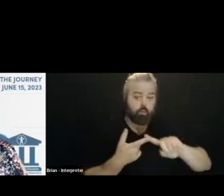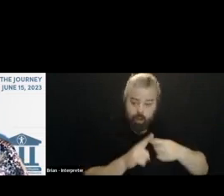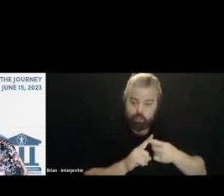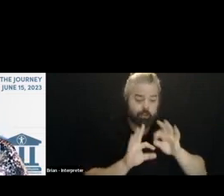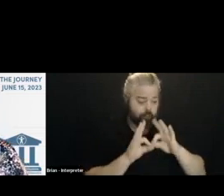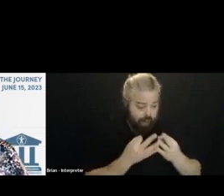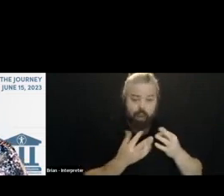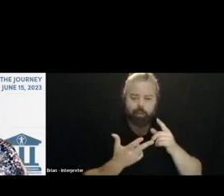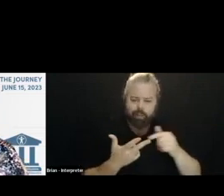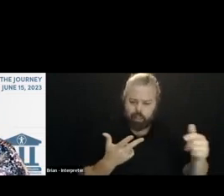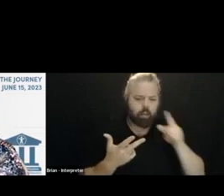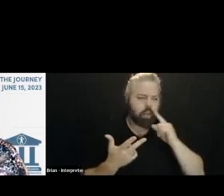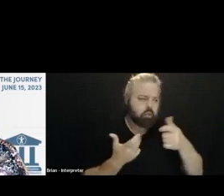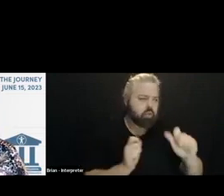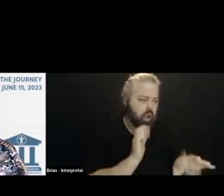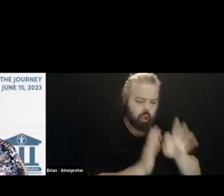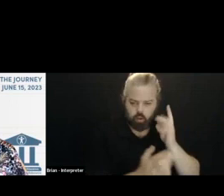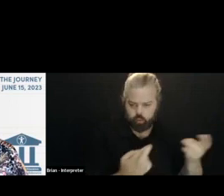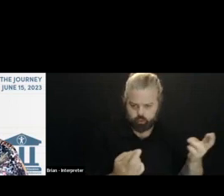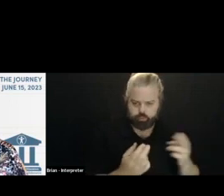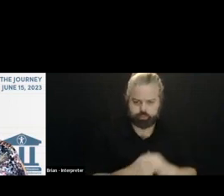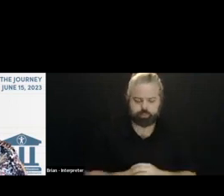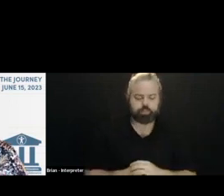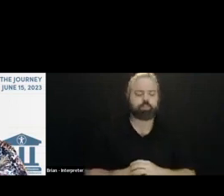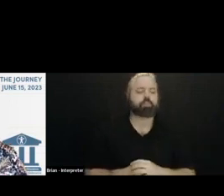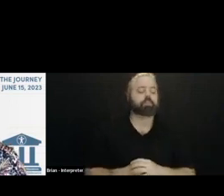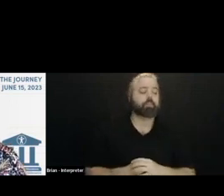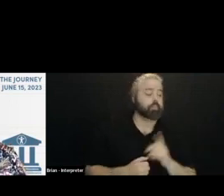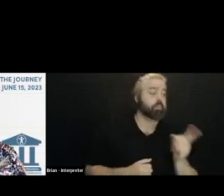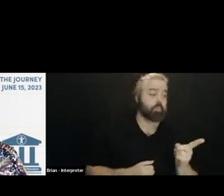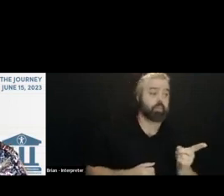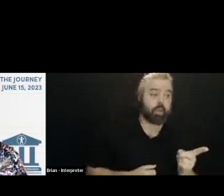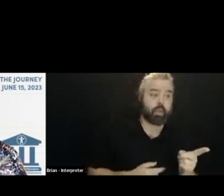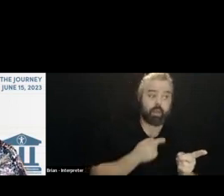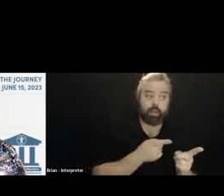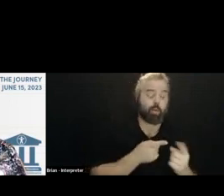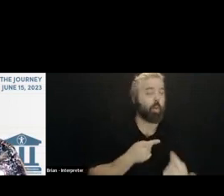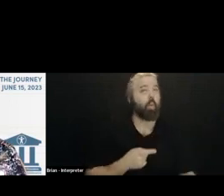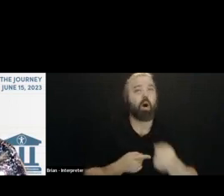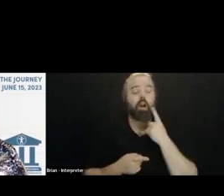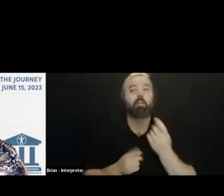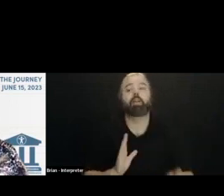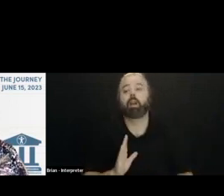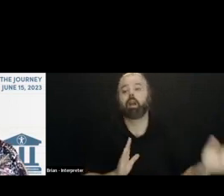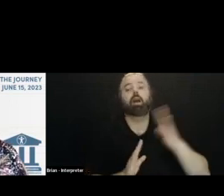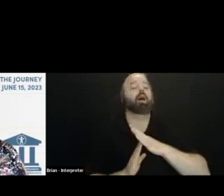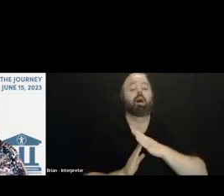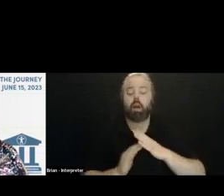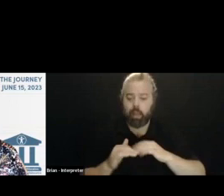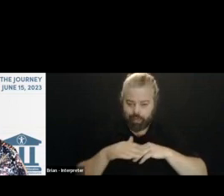things. So this is actually one of the most accessible websites that I have ever